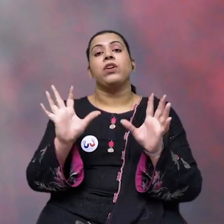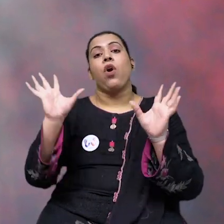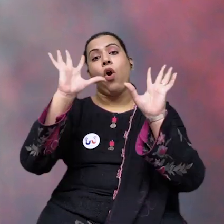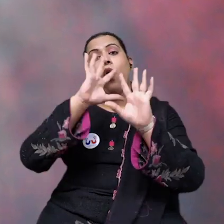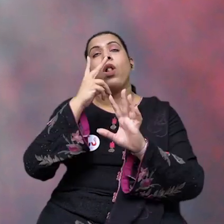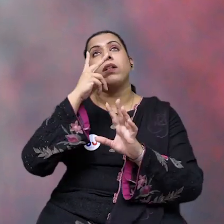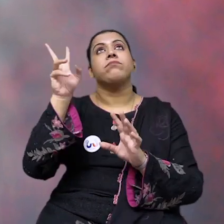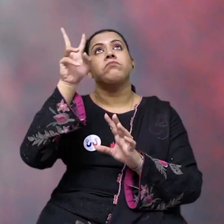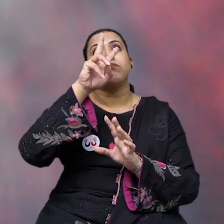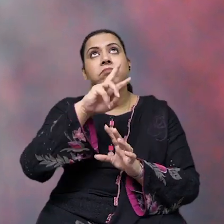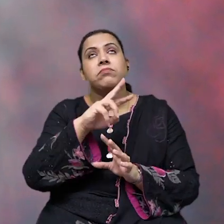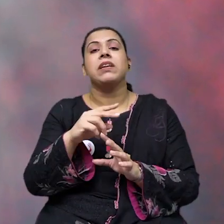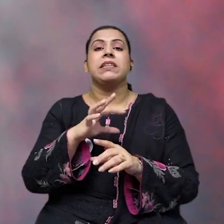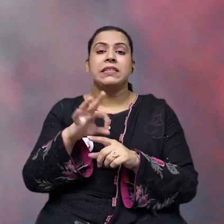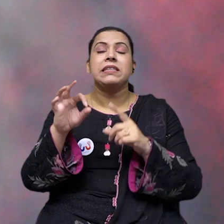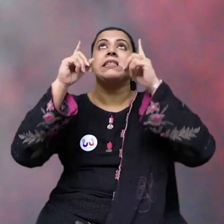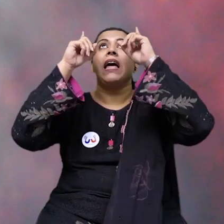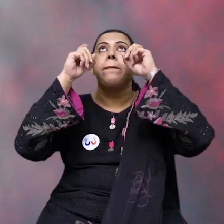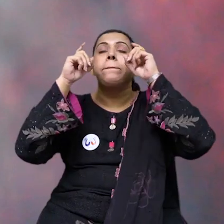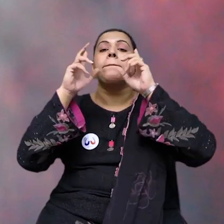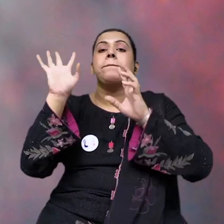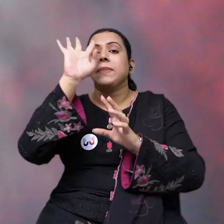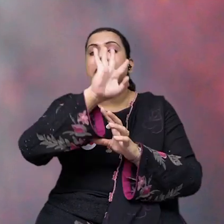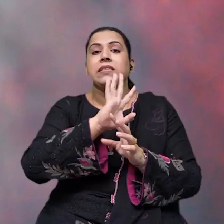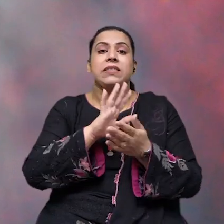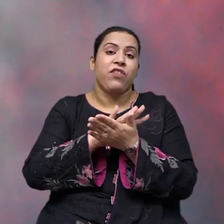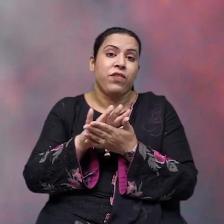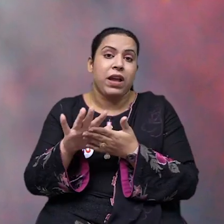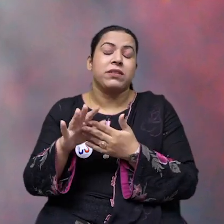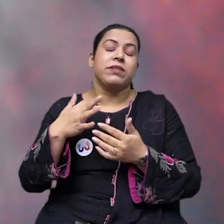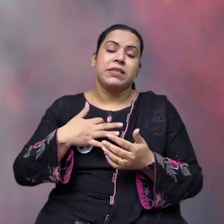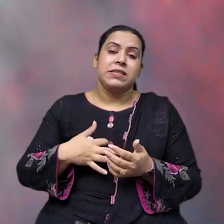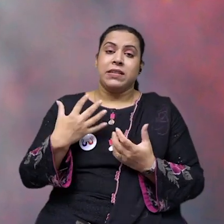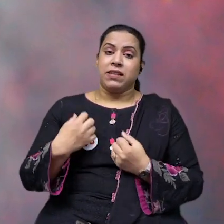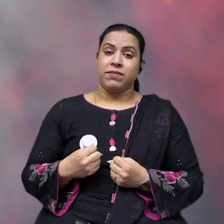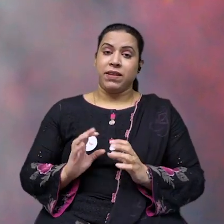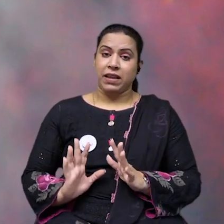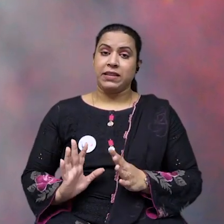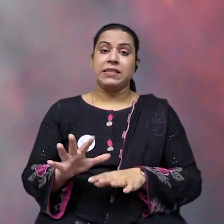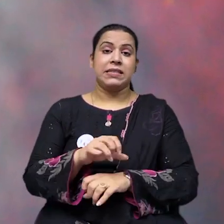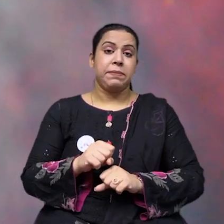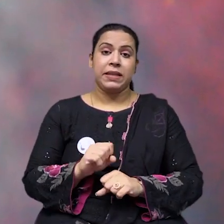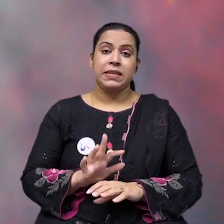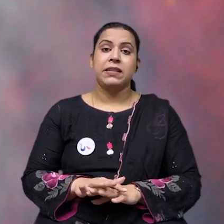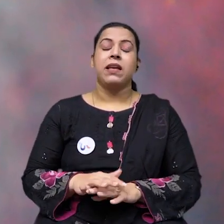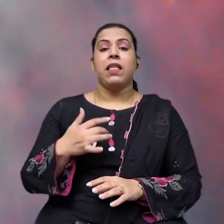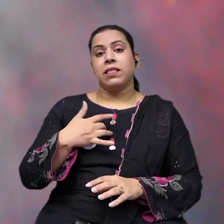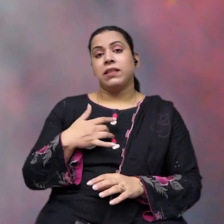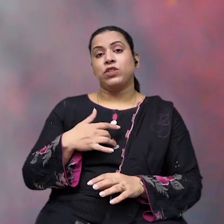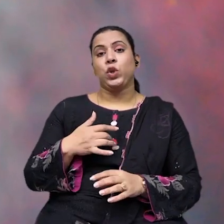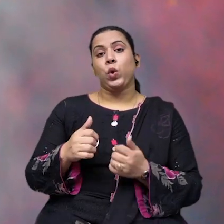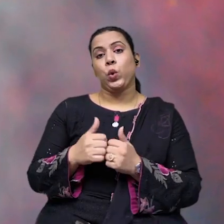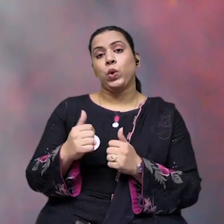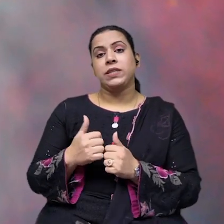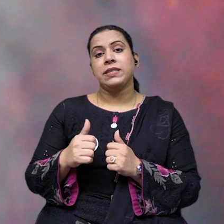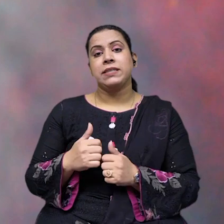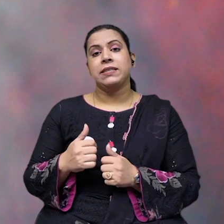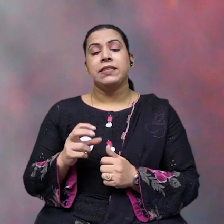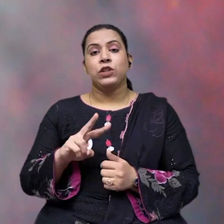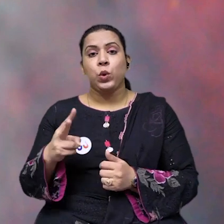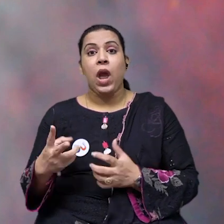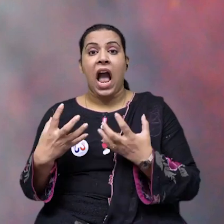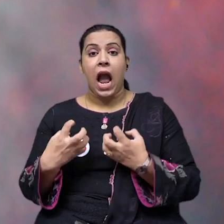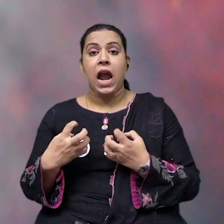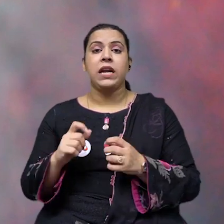and I got a pretty decent picture in the end. So that was a very gratifying, very satisfying experience. And I think it was a testament to the